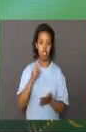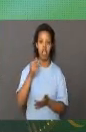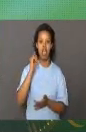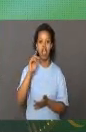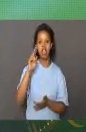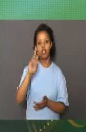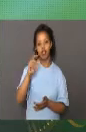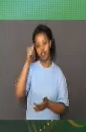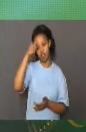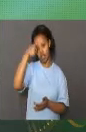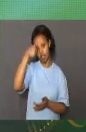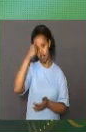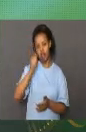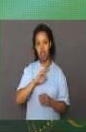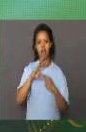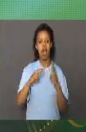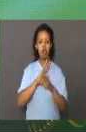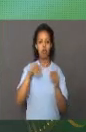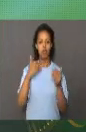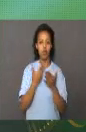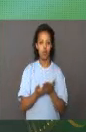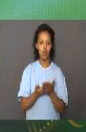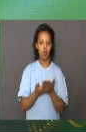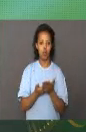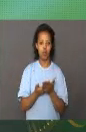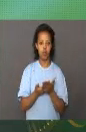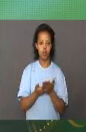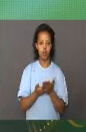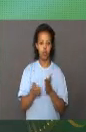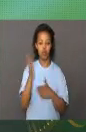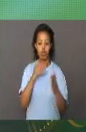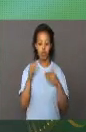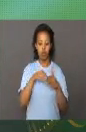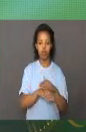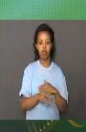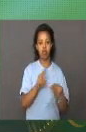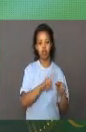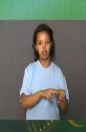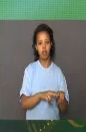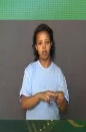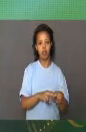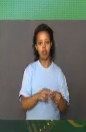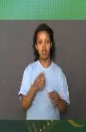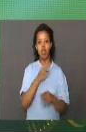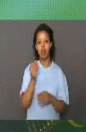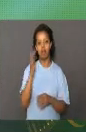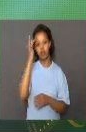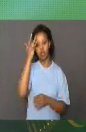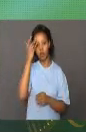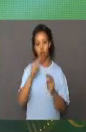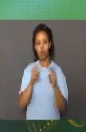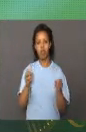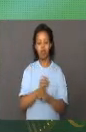HIV/AIDS affects the world, but the destruction of the disease is widespread